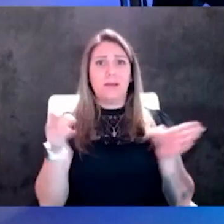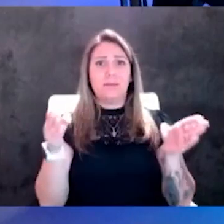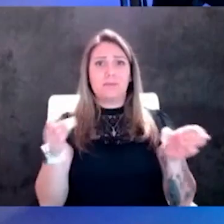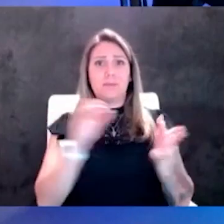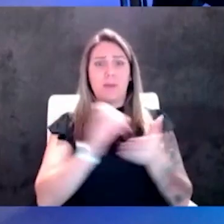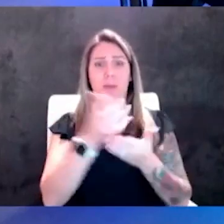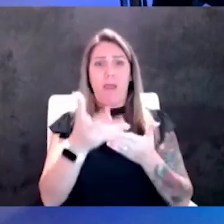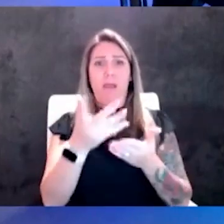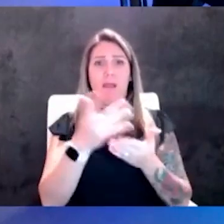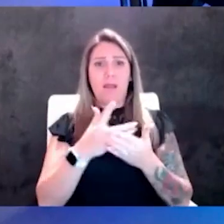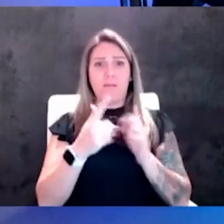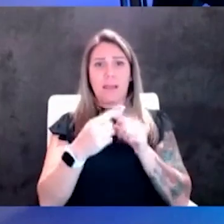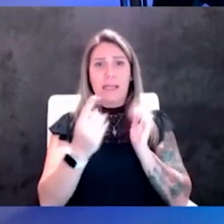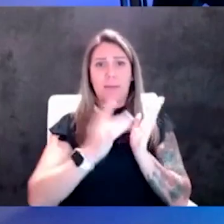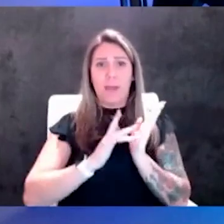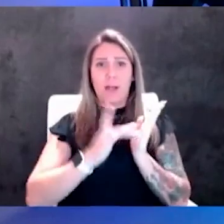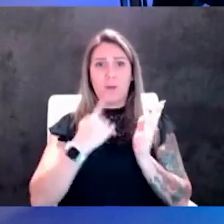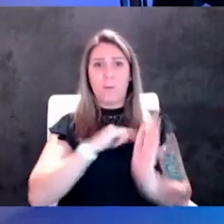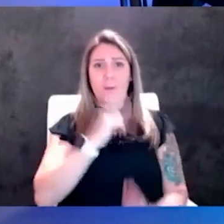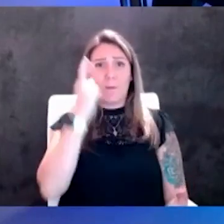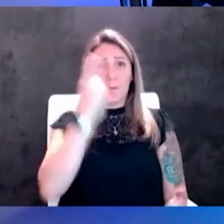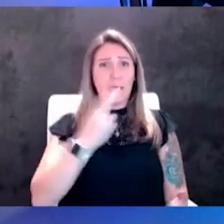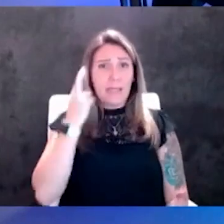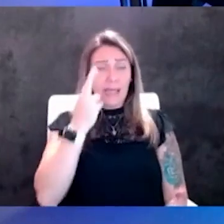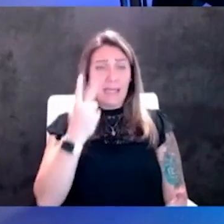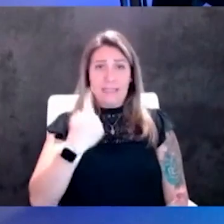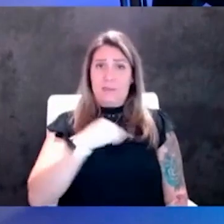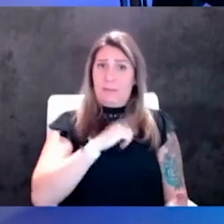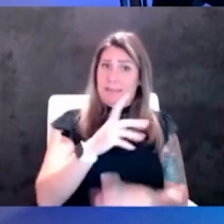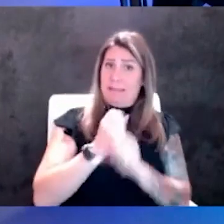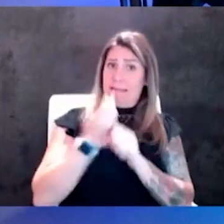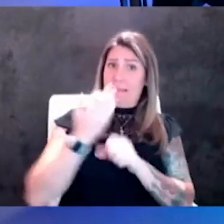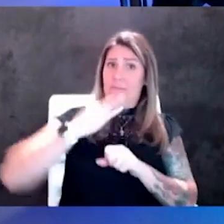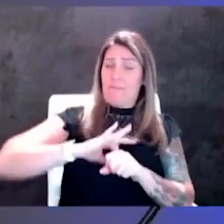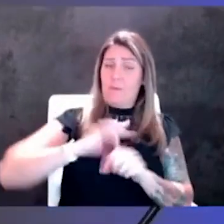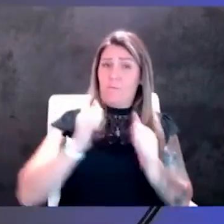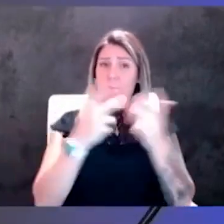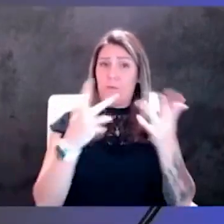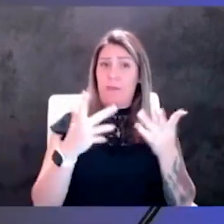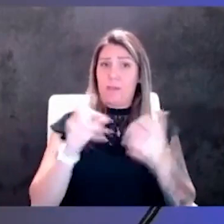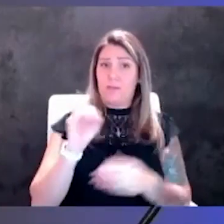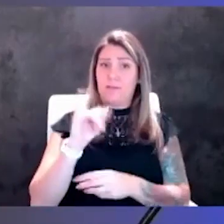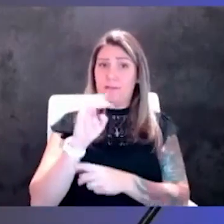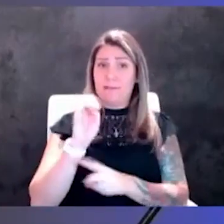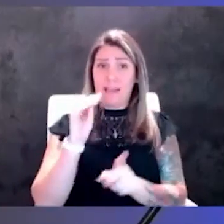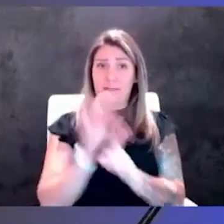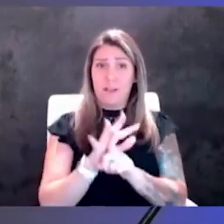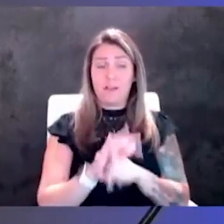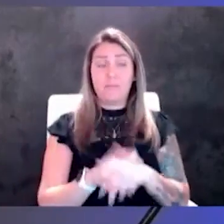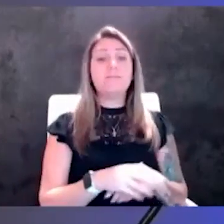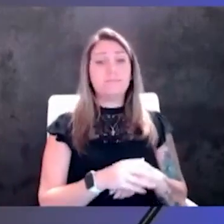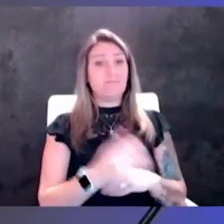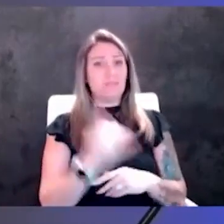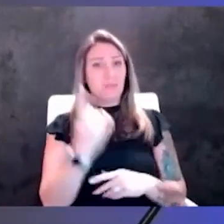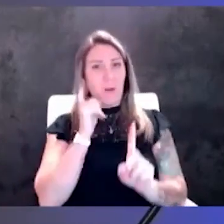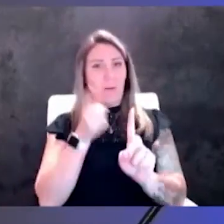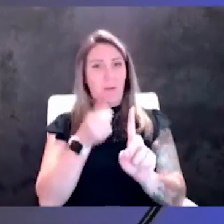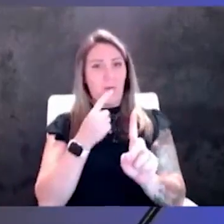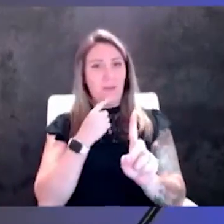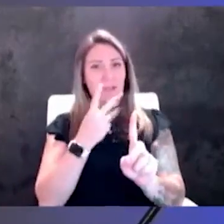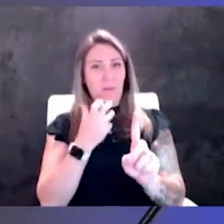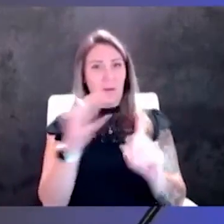we realize we get the benefit without some of the side effects. That is exactly correct. It was one of the points I hope to be able to bring out